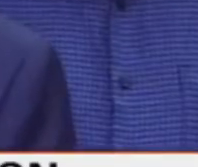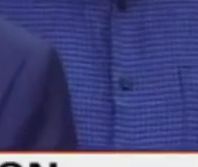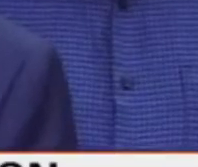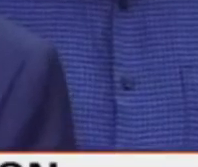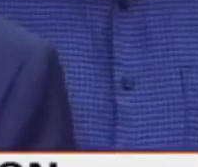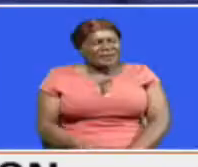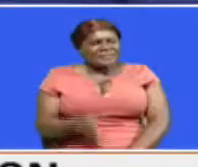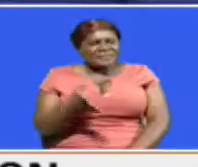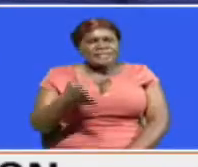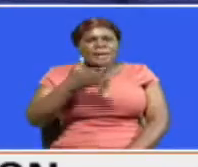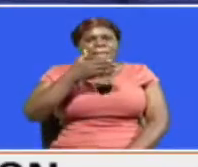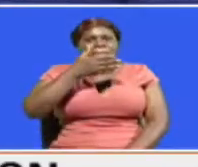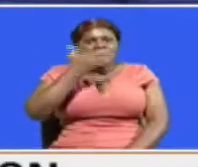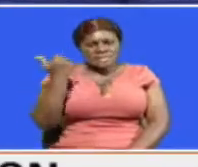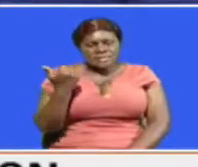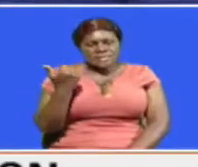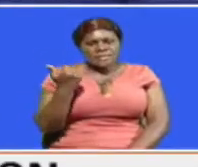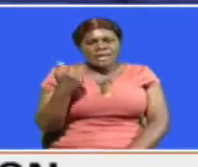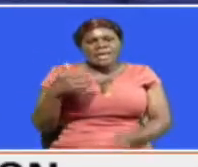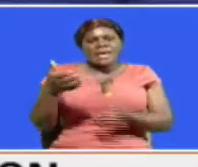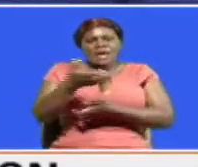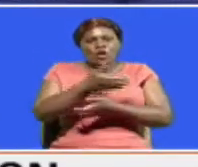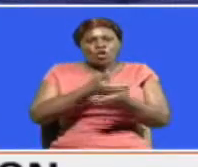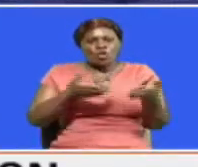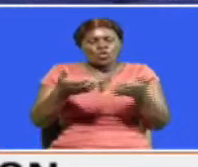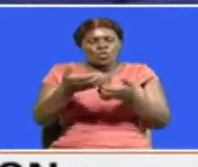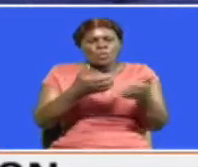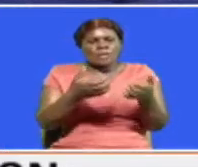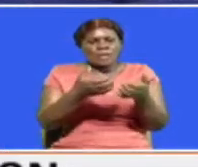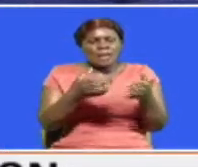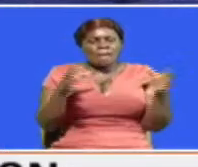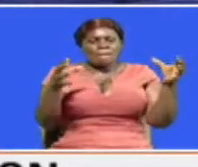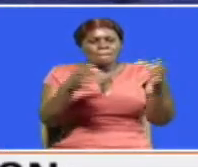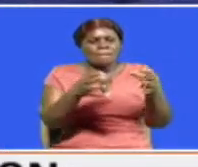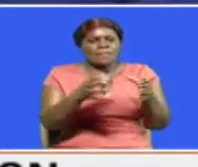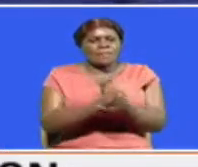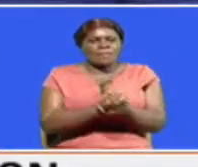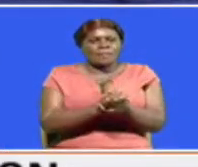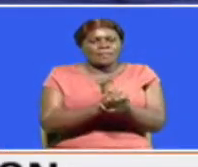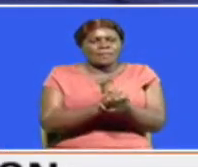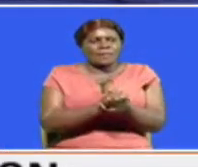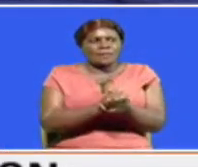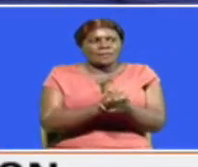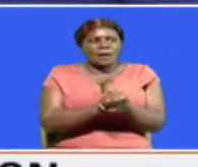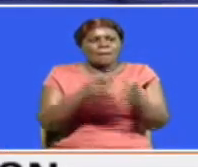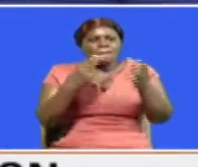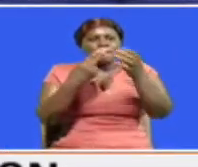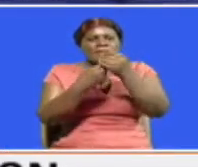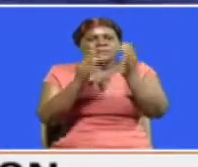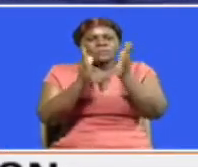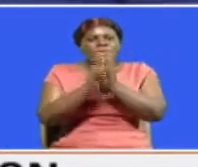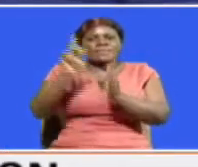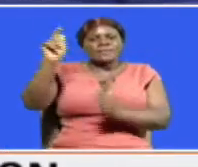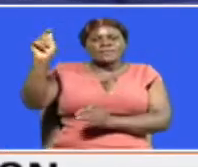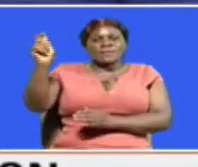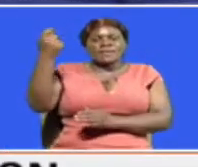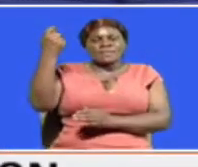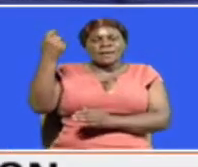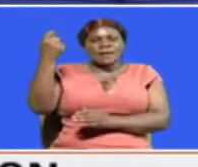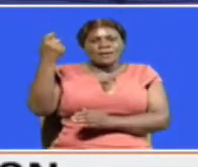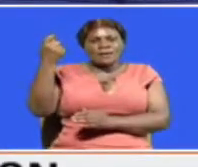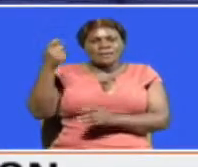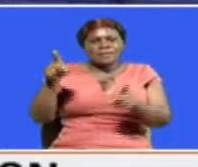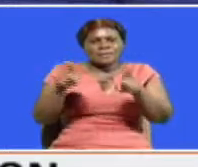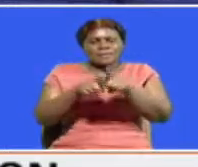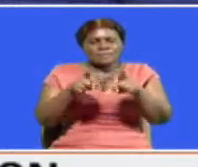This is one of the best economic hubs of South Africa, partnering with the Kenyans, and they